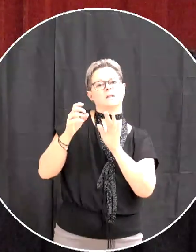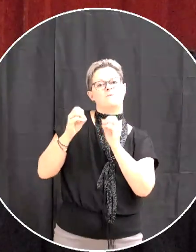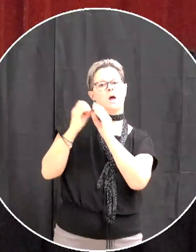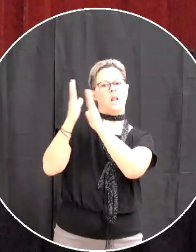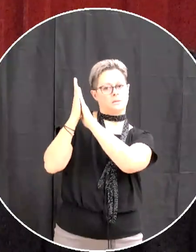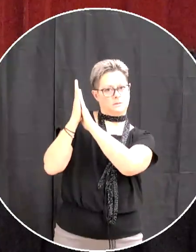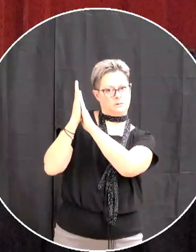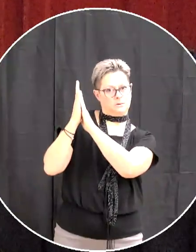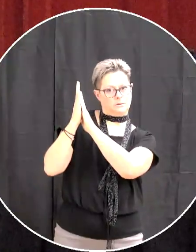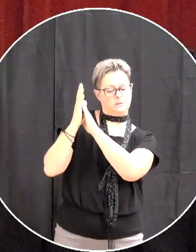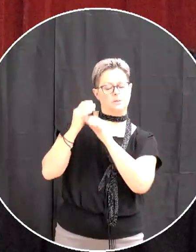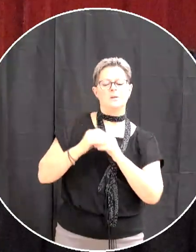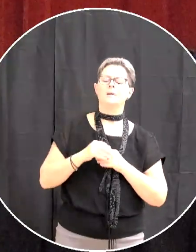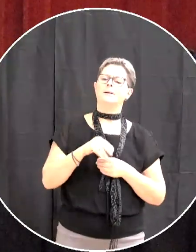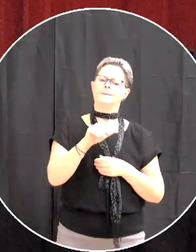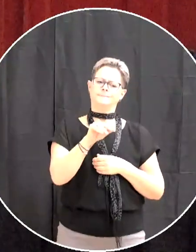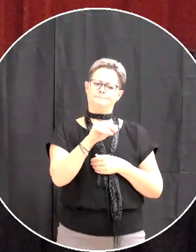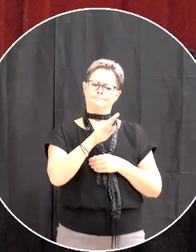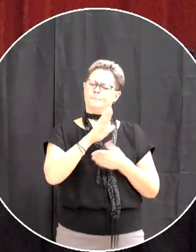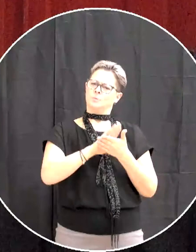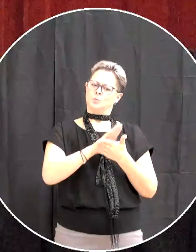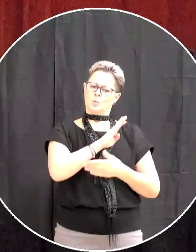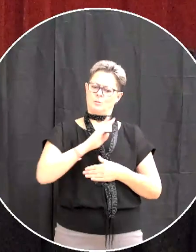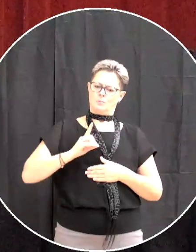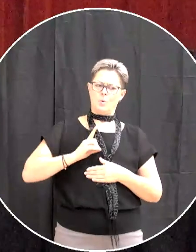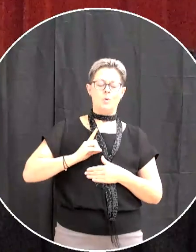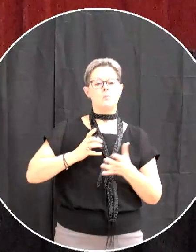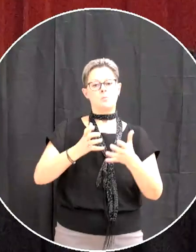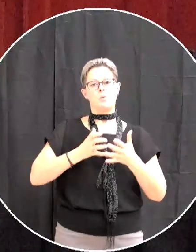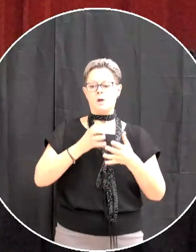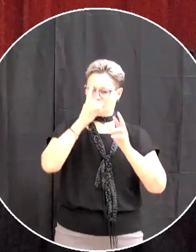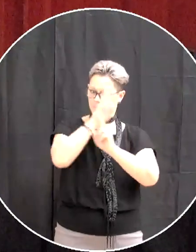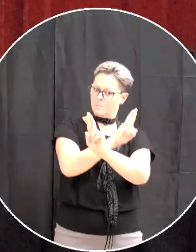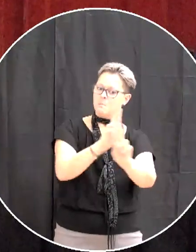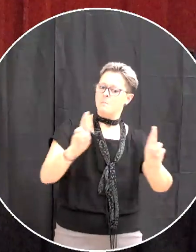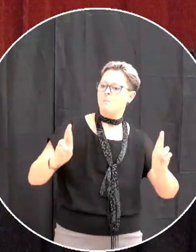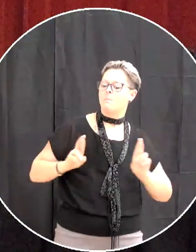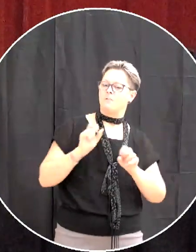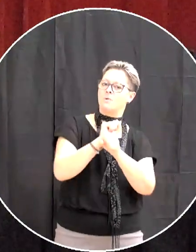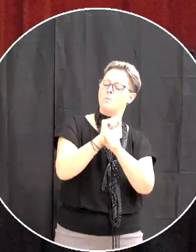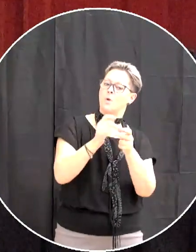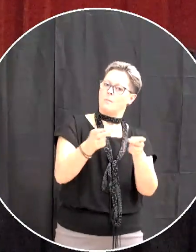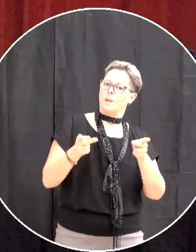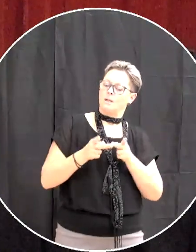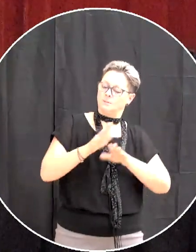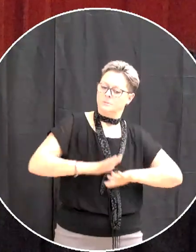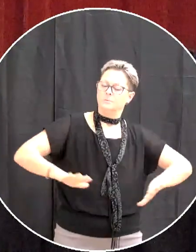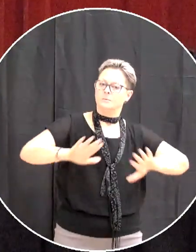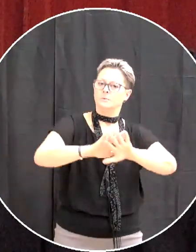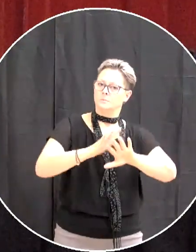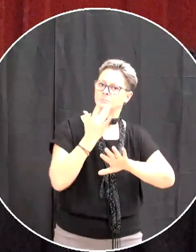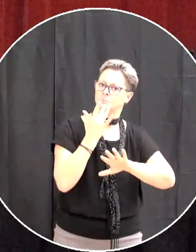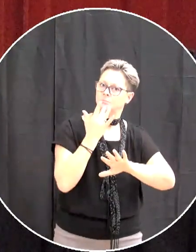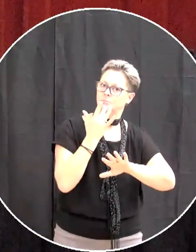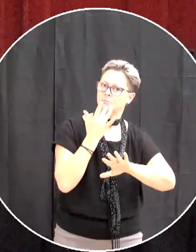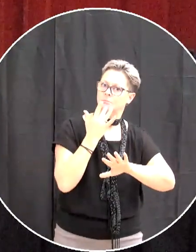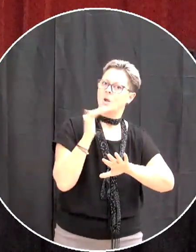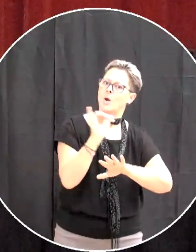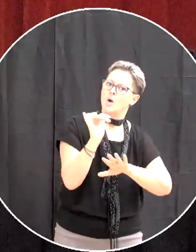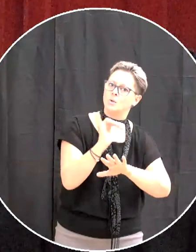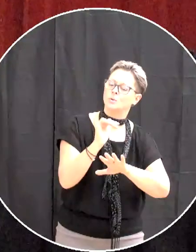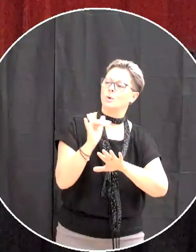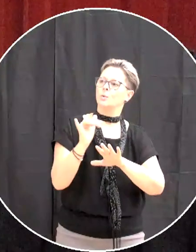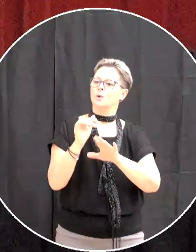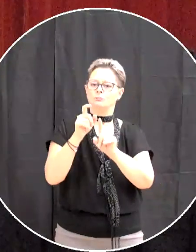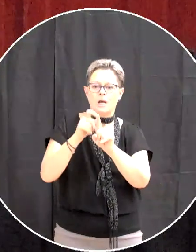The district is committed to a respectful workplace through fostering prevention and prompt resolution of